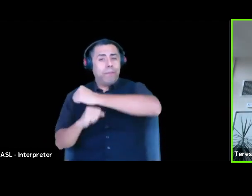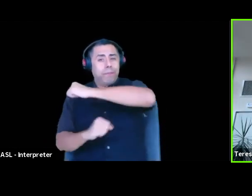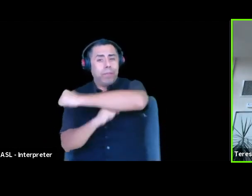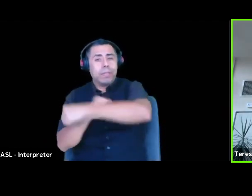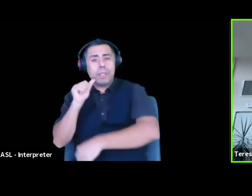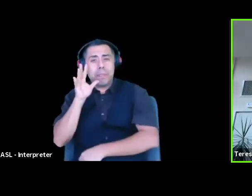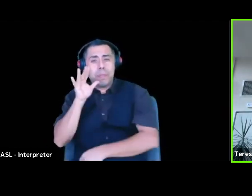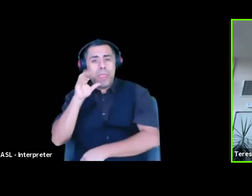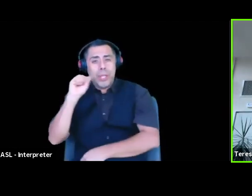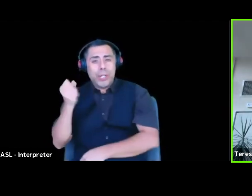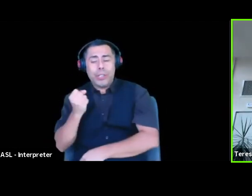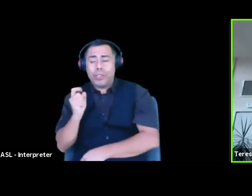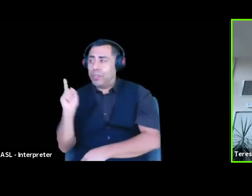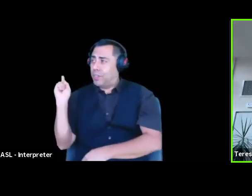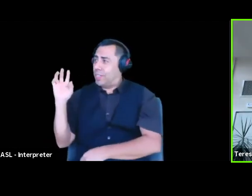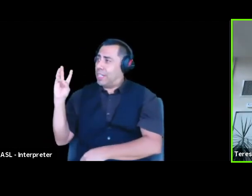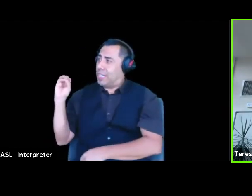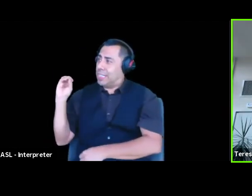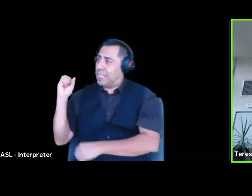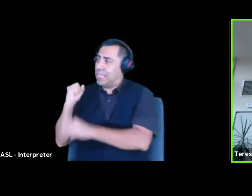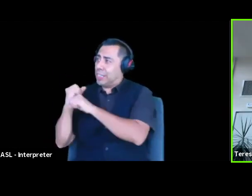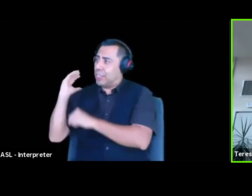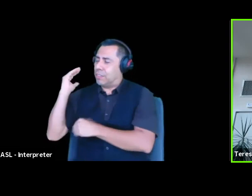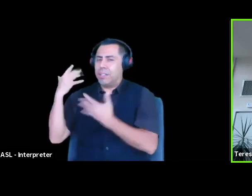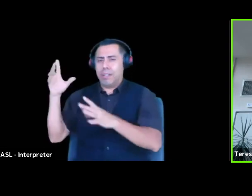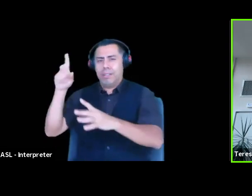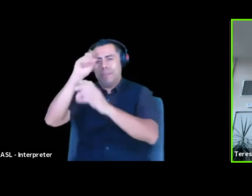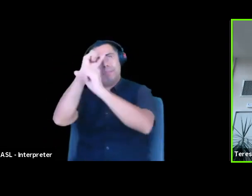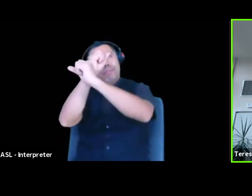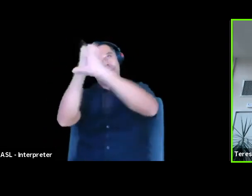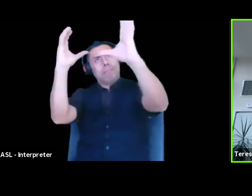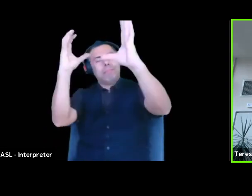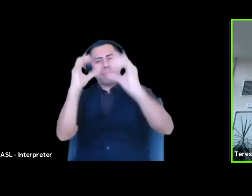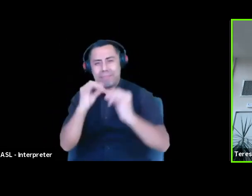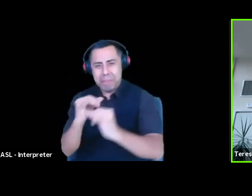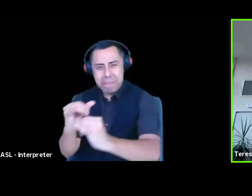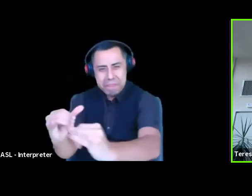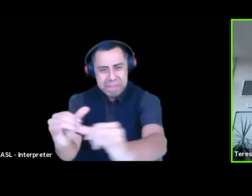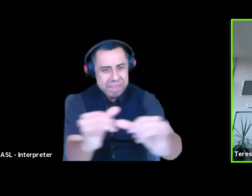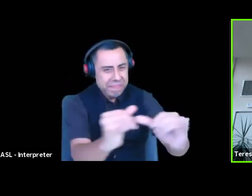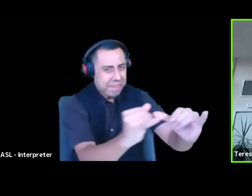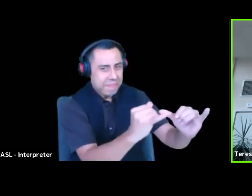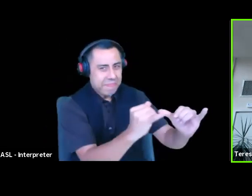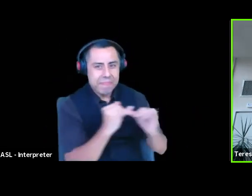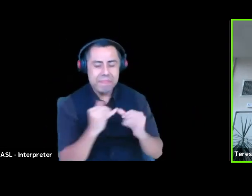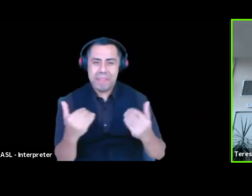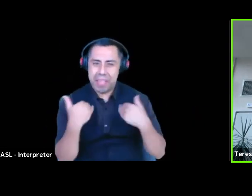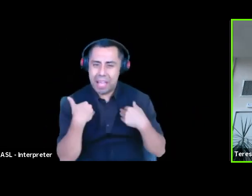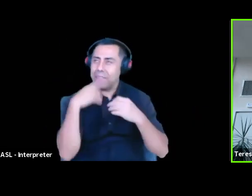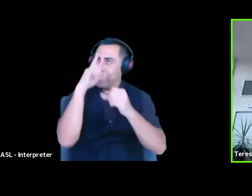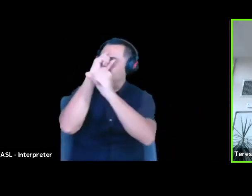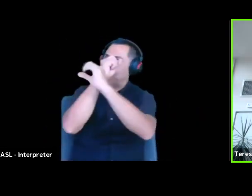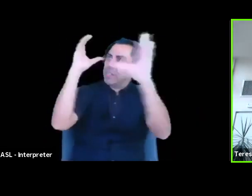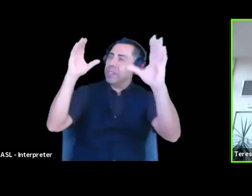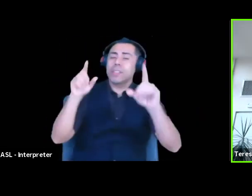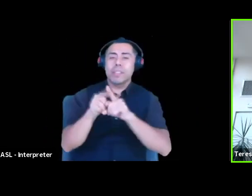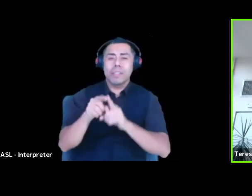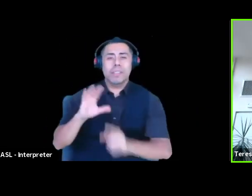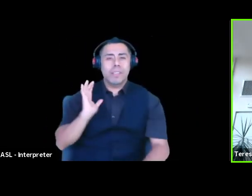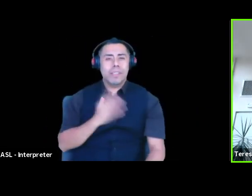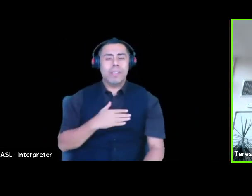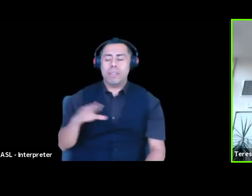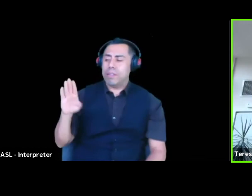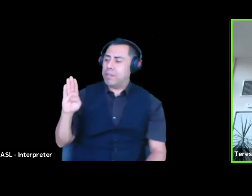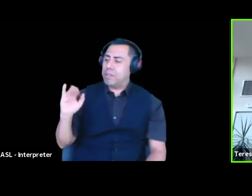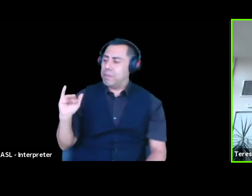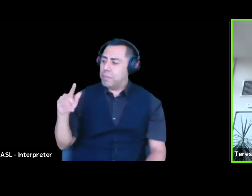have a vision. It is that collective vision, and most especially that of our BIPOC colleagues, our disabled colleagues,